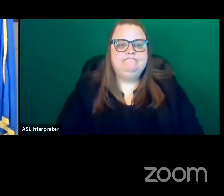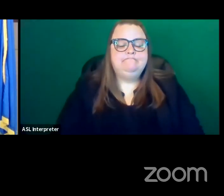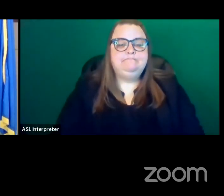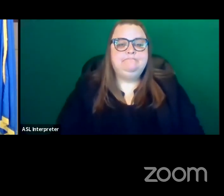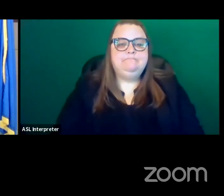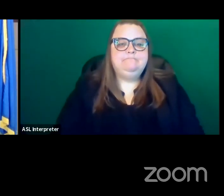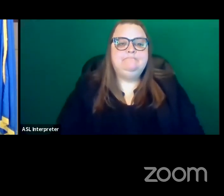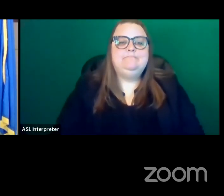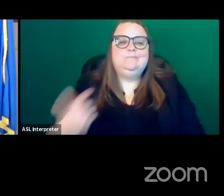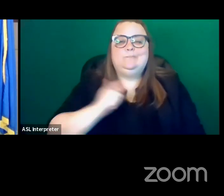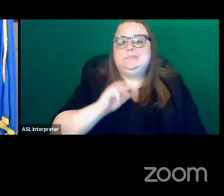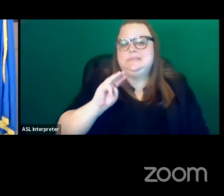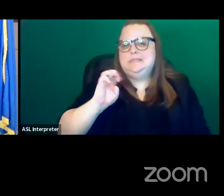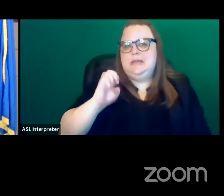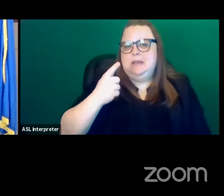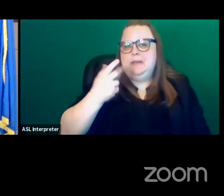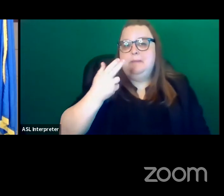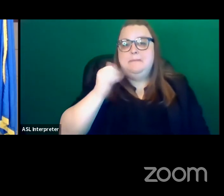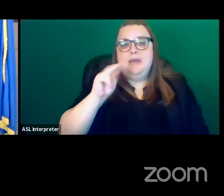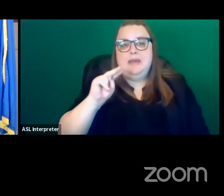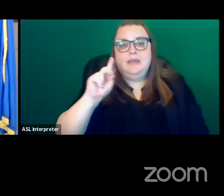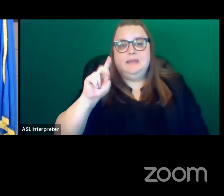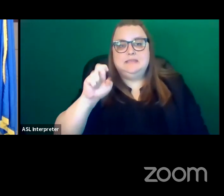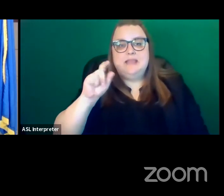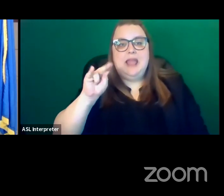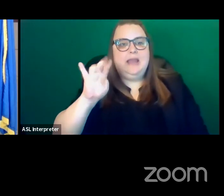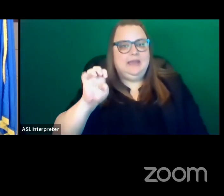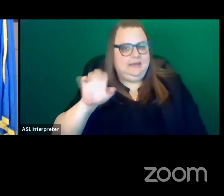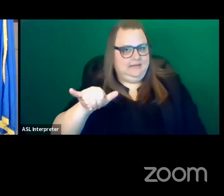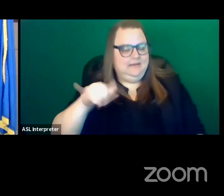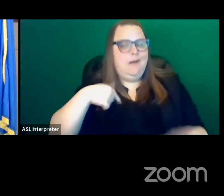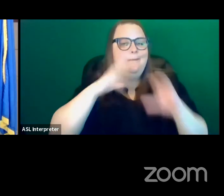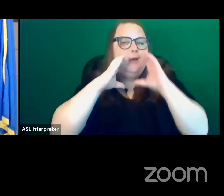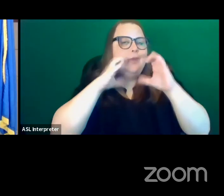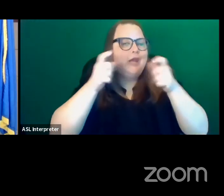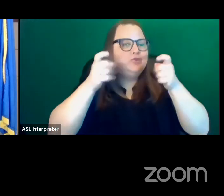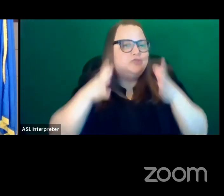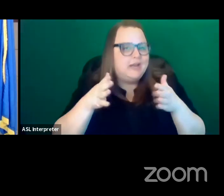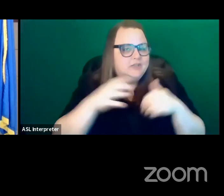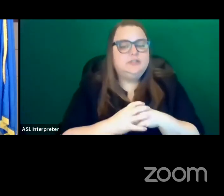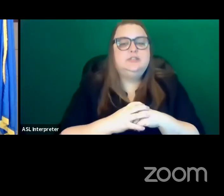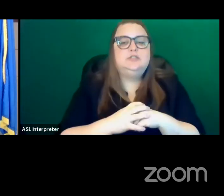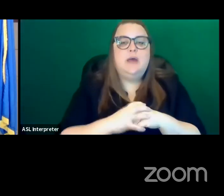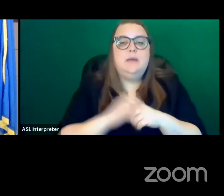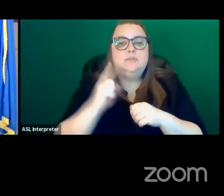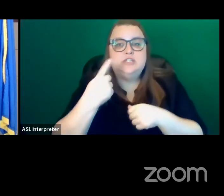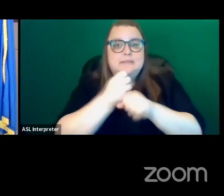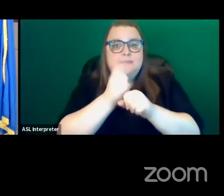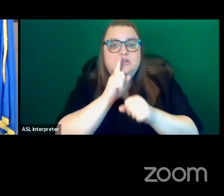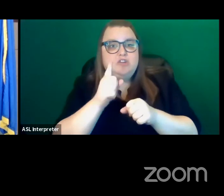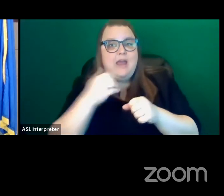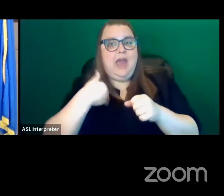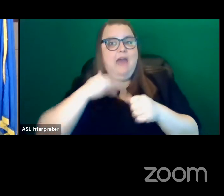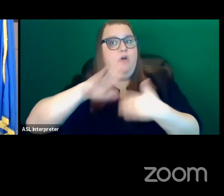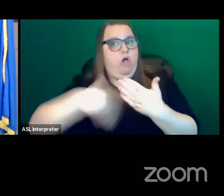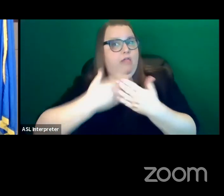Thank you, Governor. This is Megan Delaney, the comms director. I am just going to make sure I have all the correct